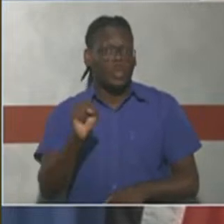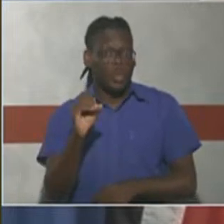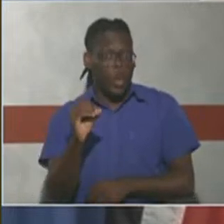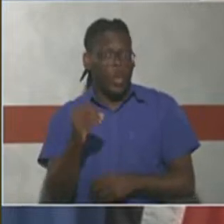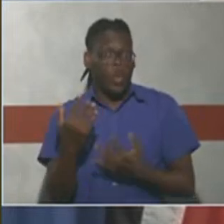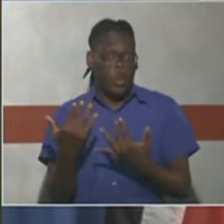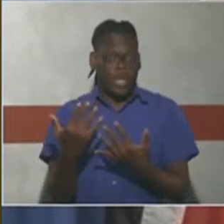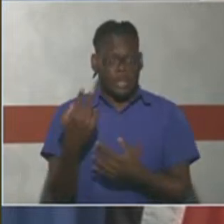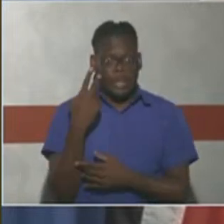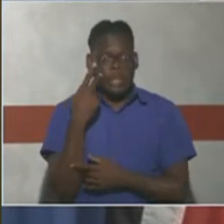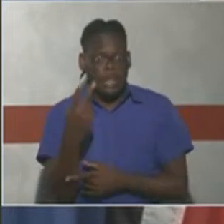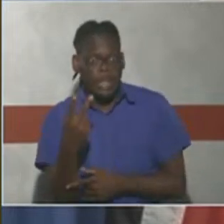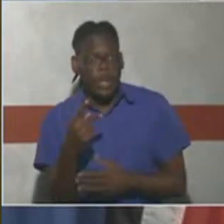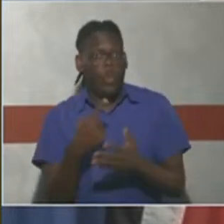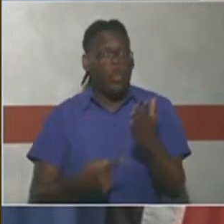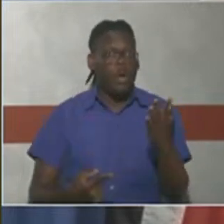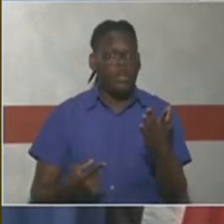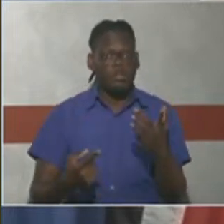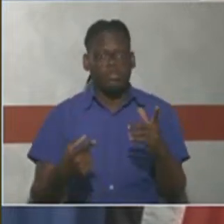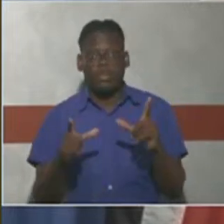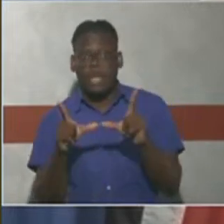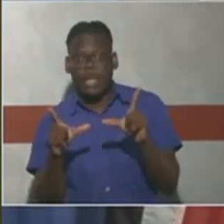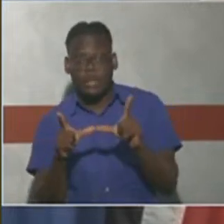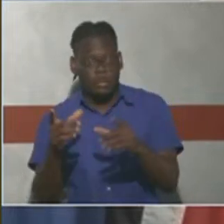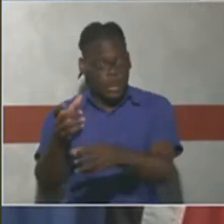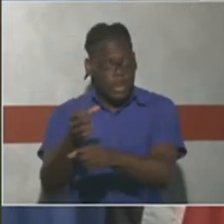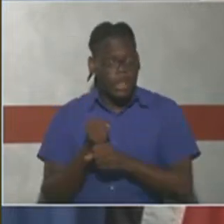operate the field, PDVSA would be involved in that.